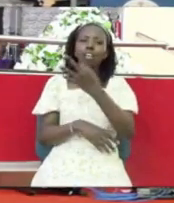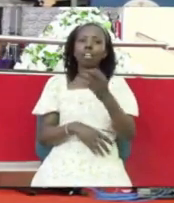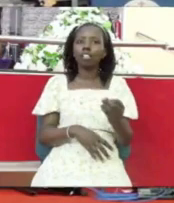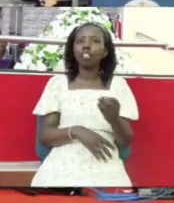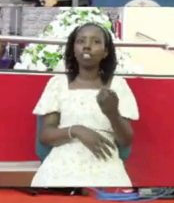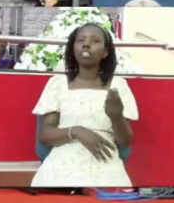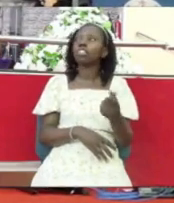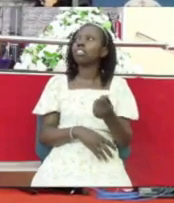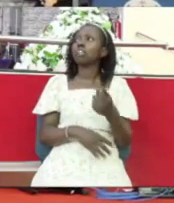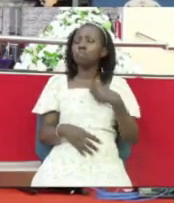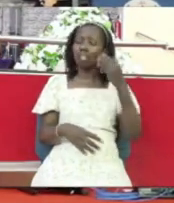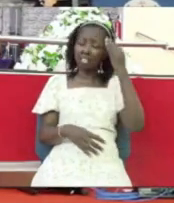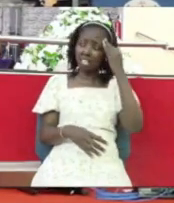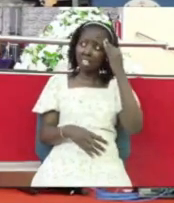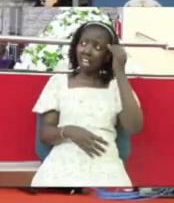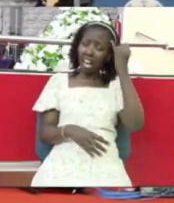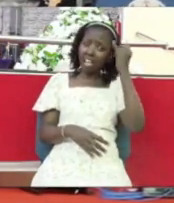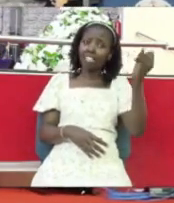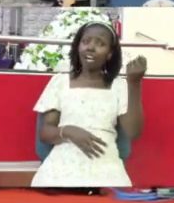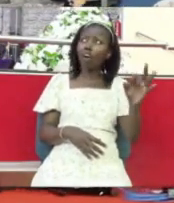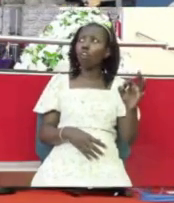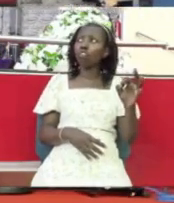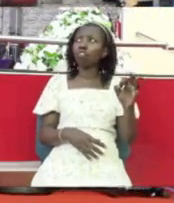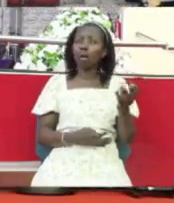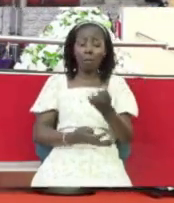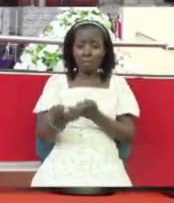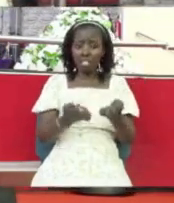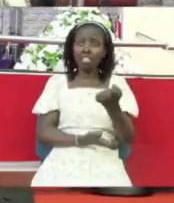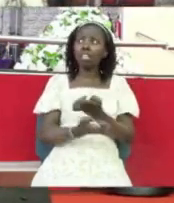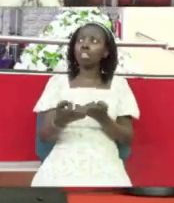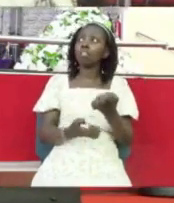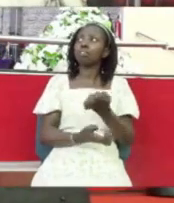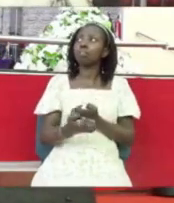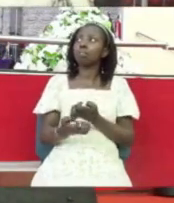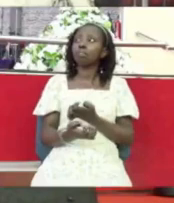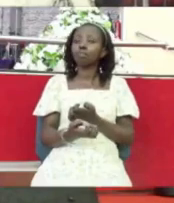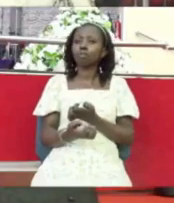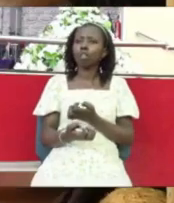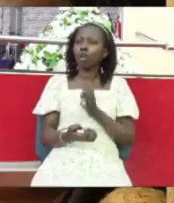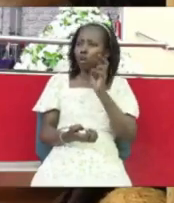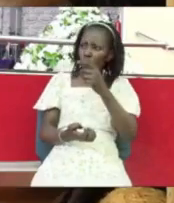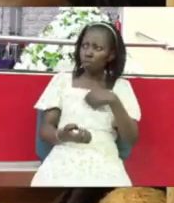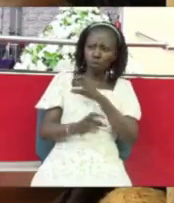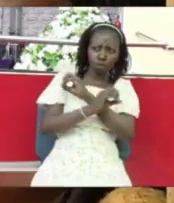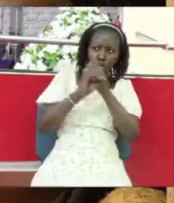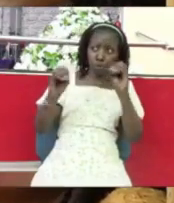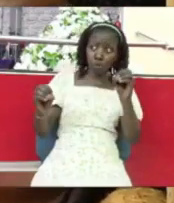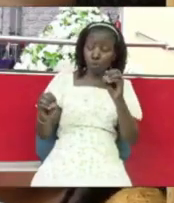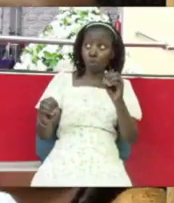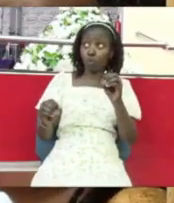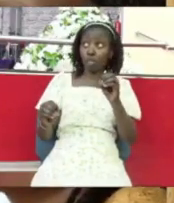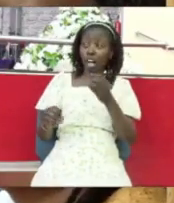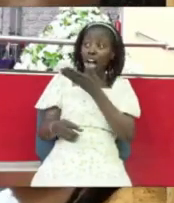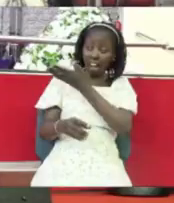of marketing. Pengine hiyo ni njia yake ya kuweza kuuza. Msiniangalie hivi inaguanga hapa, inaenda hivi inaenda hivi. Look at me. There